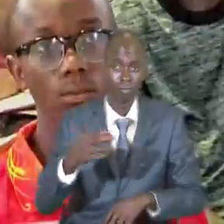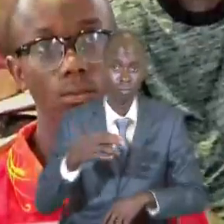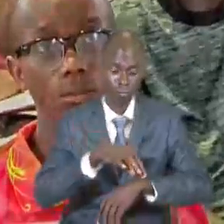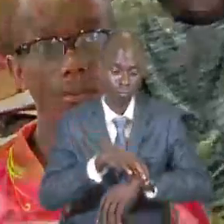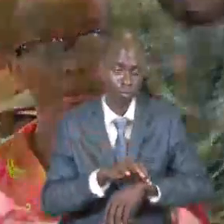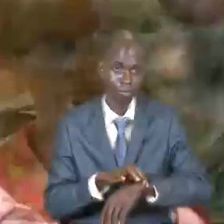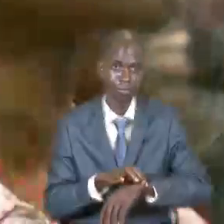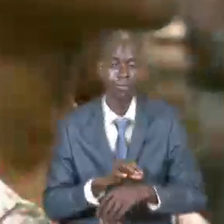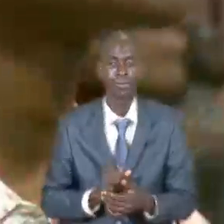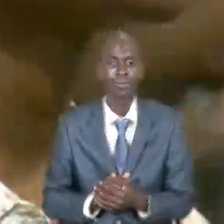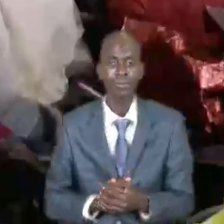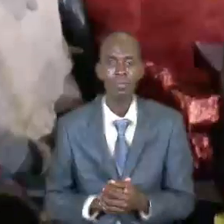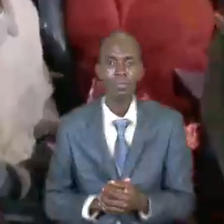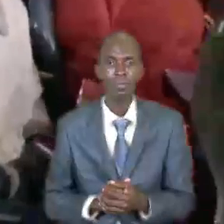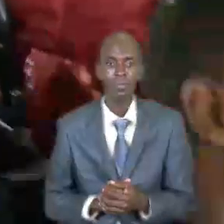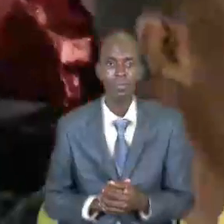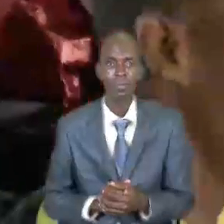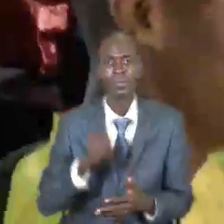God has blessed you already.